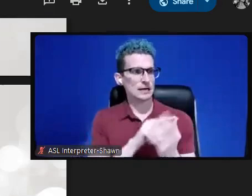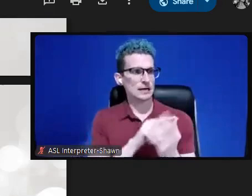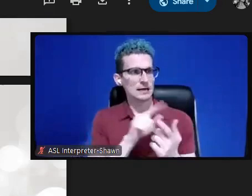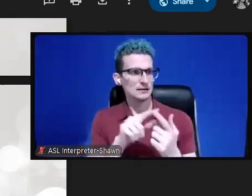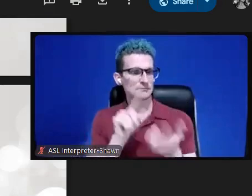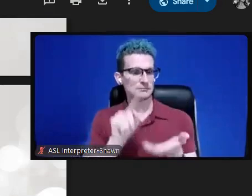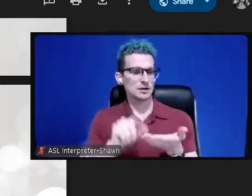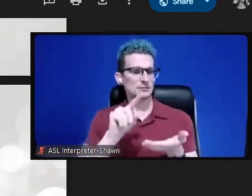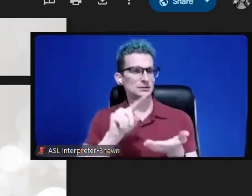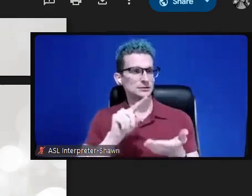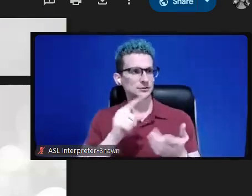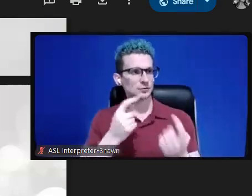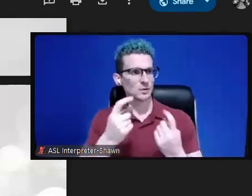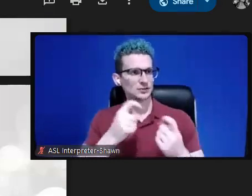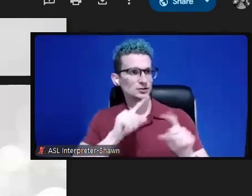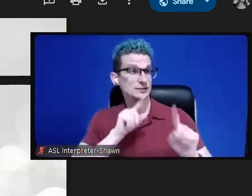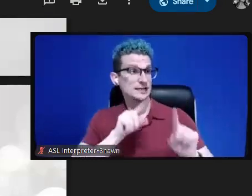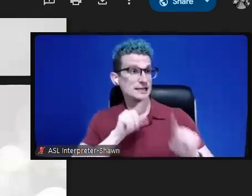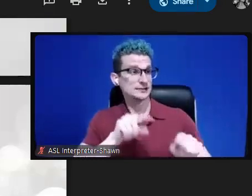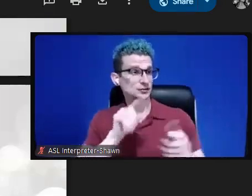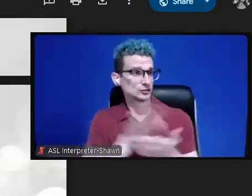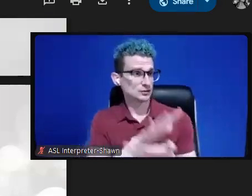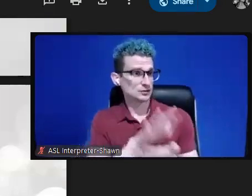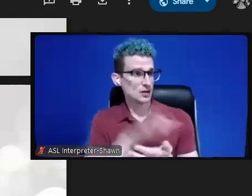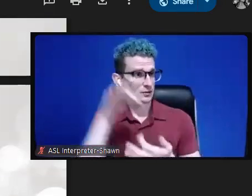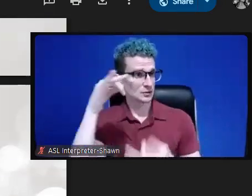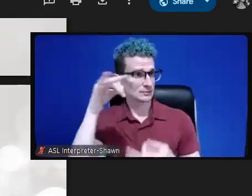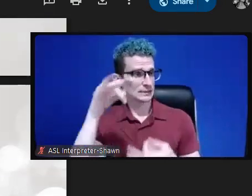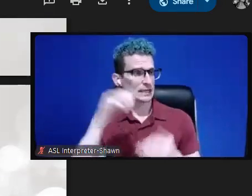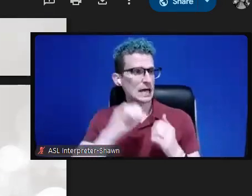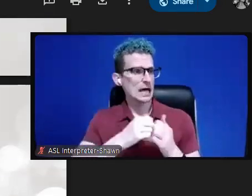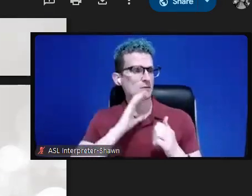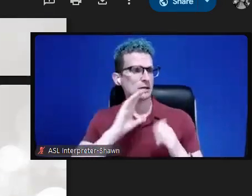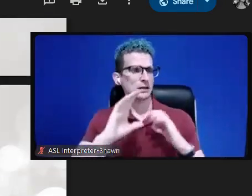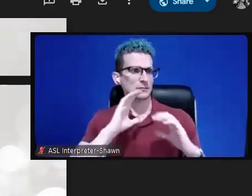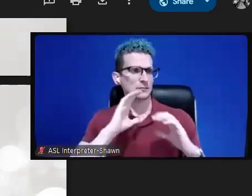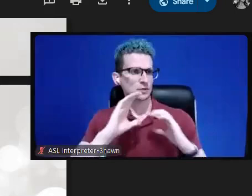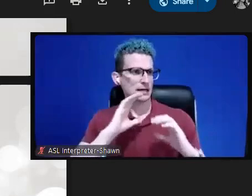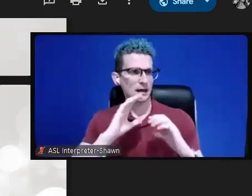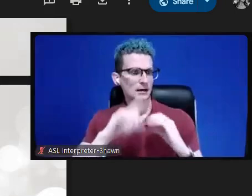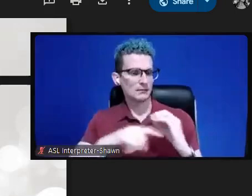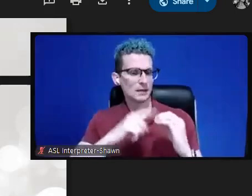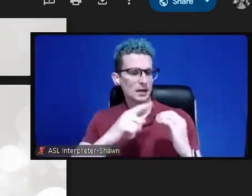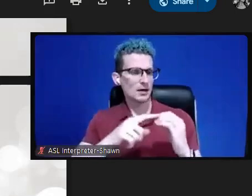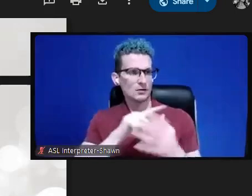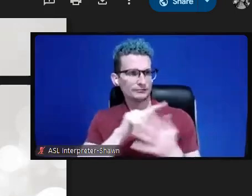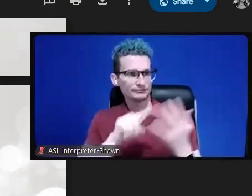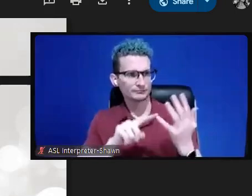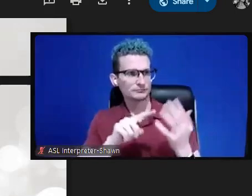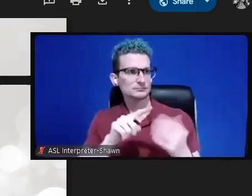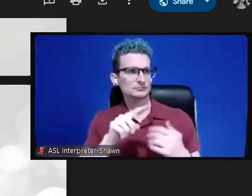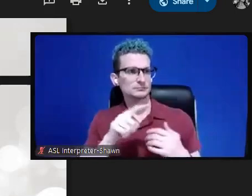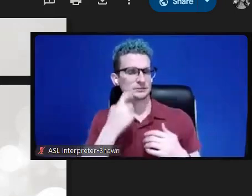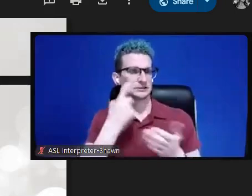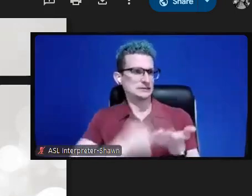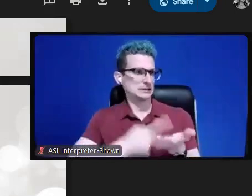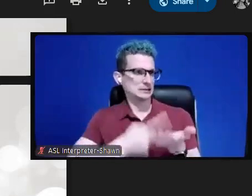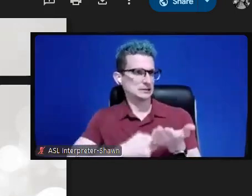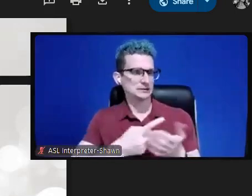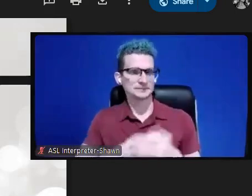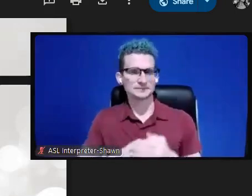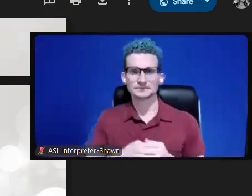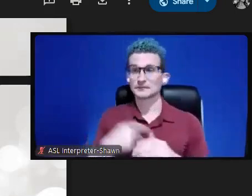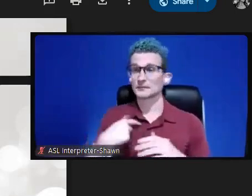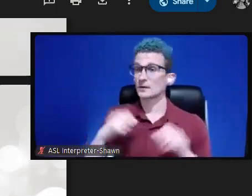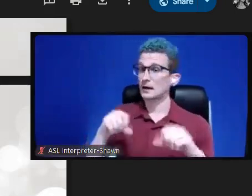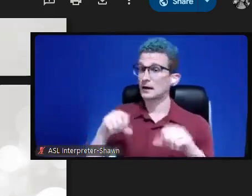are we going to be communicated with regarding some of the things we brought up today? Answer that. So